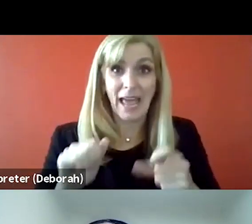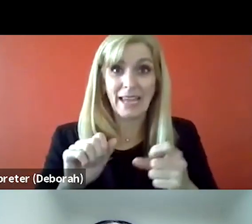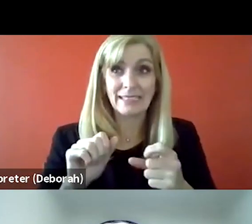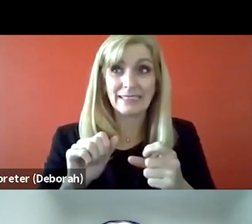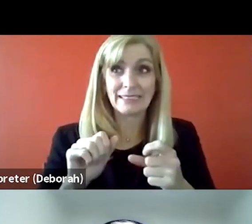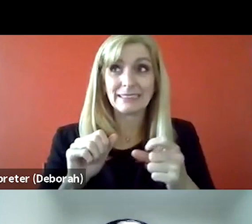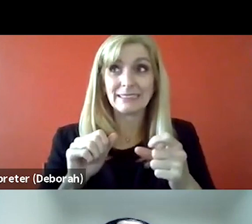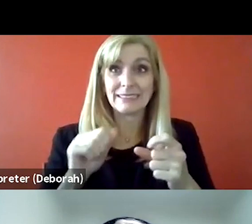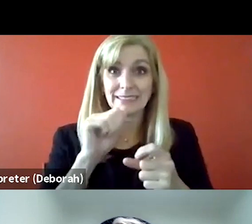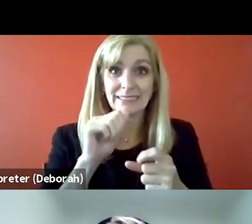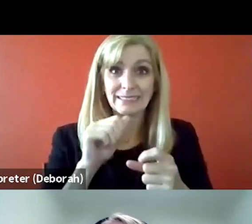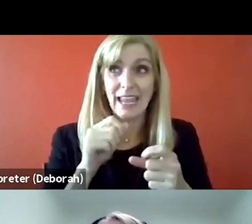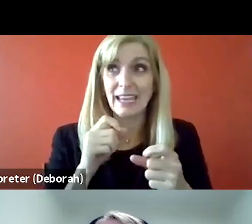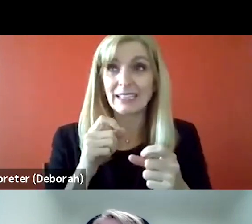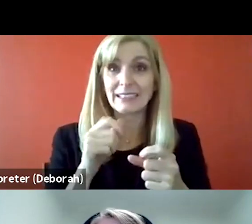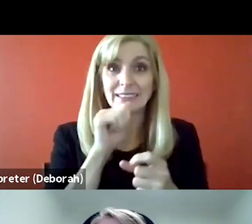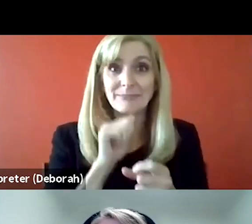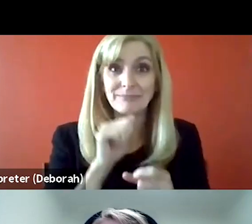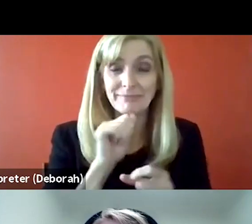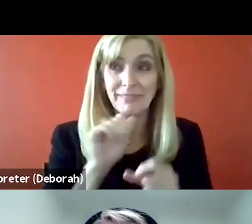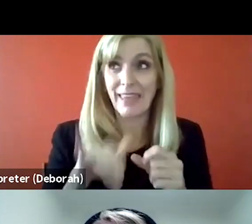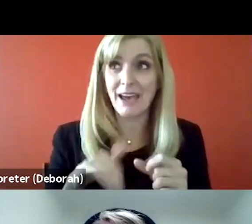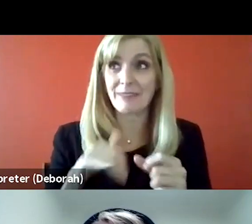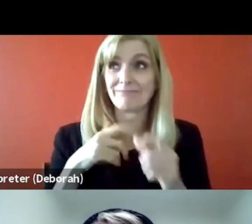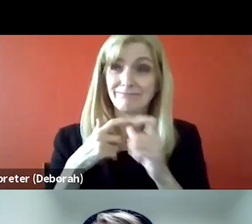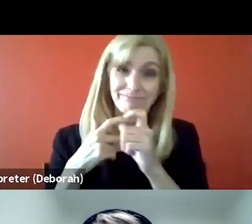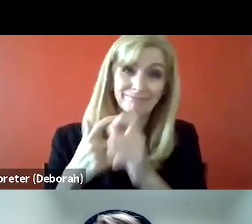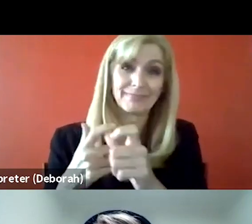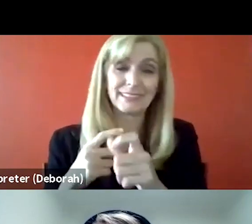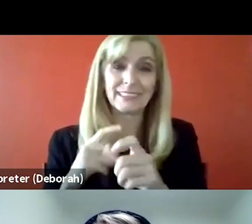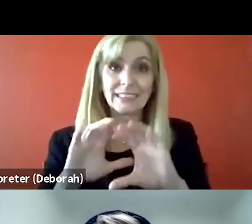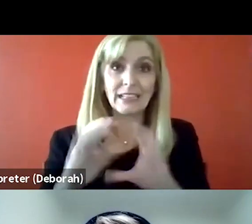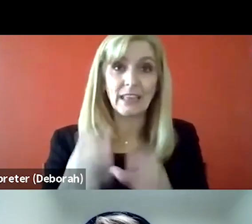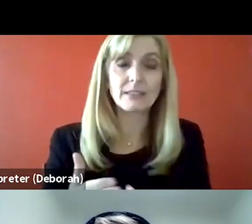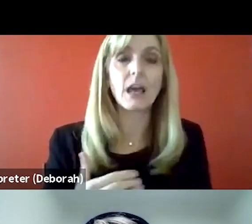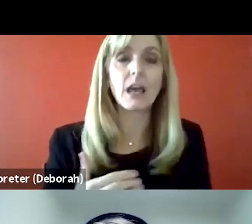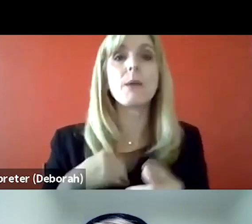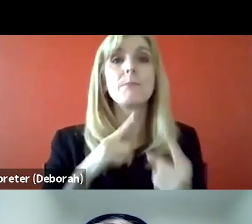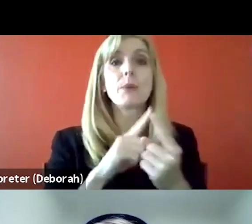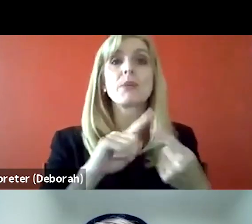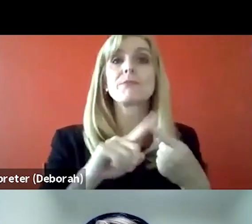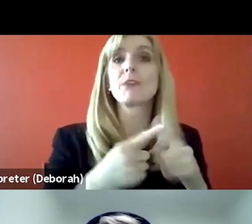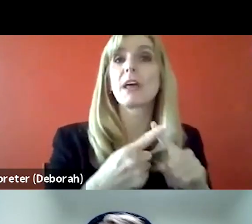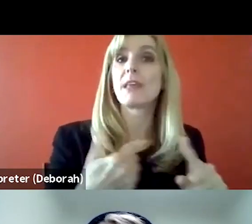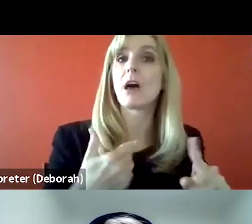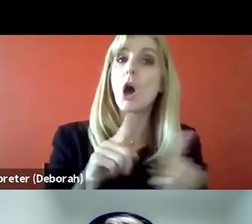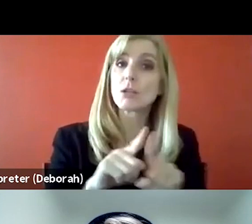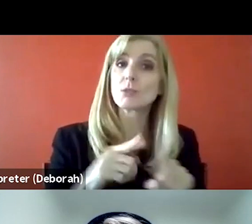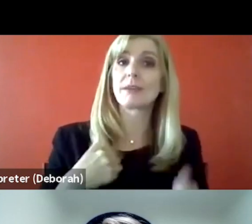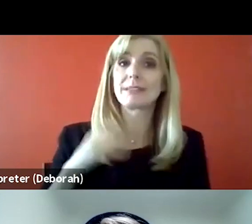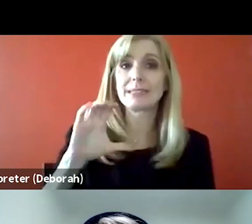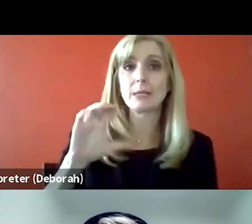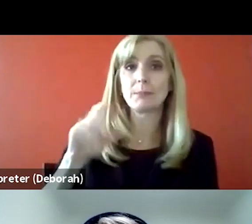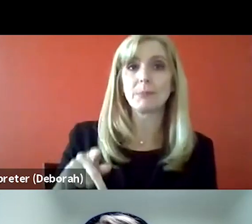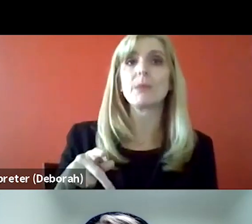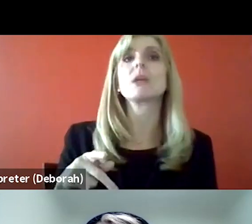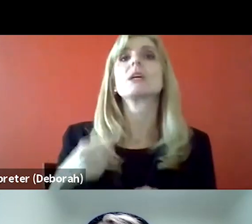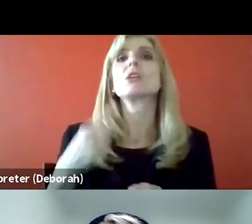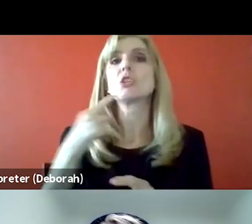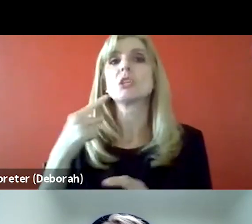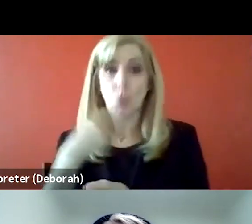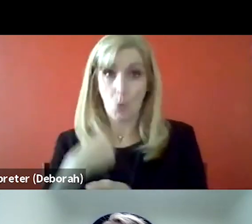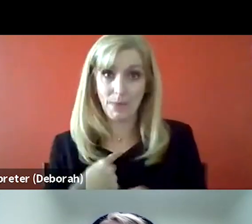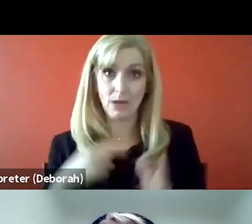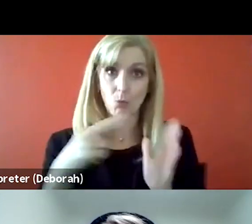distance? And so I met with a friend who also has cerebral palsy, and she told me, register with SSD.